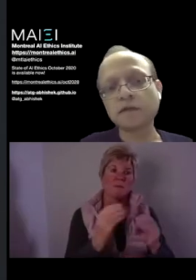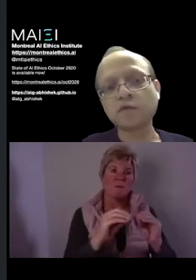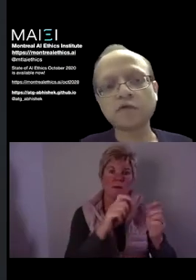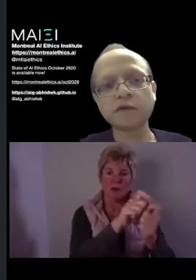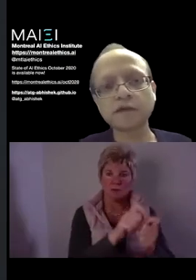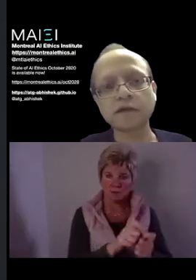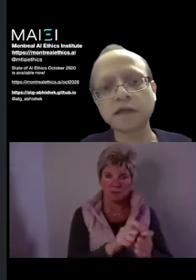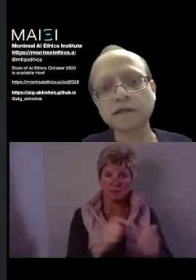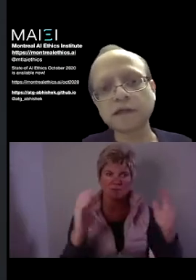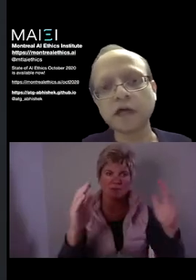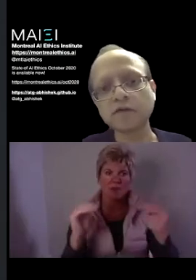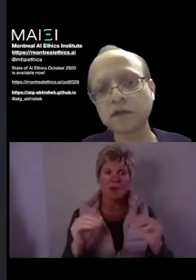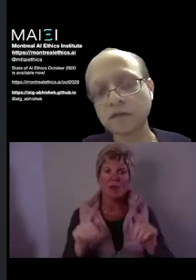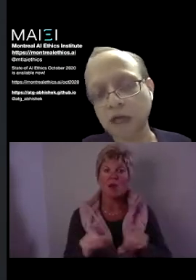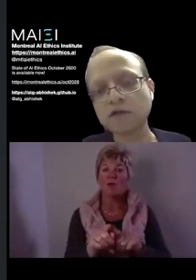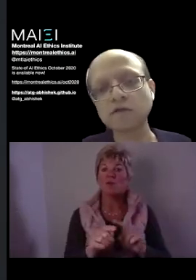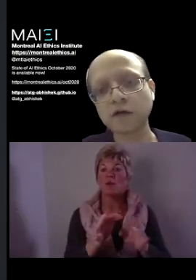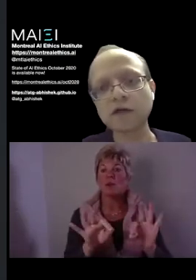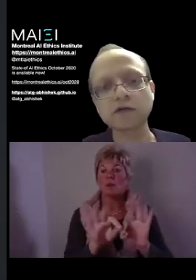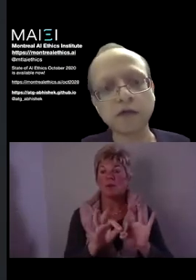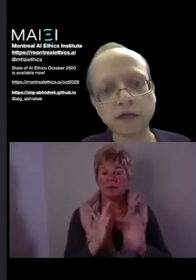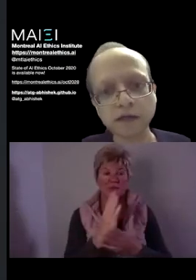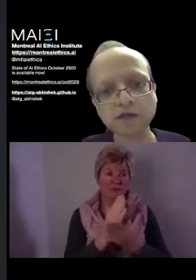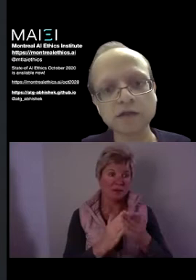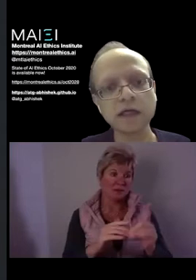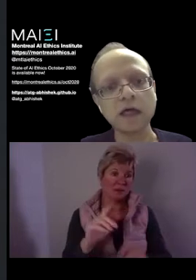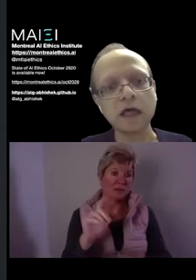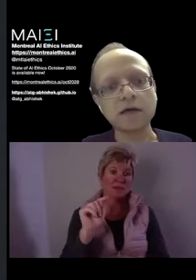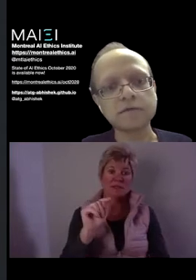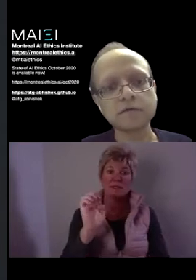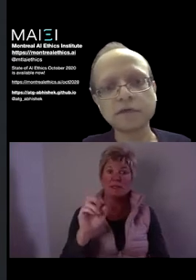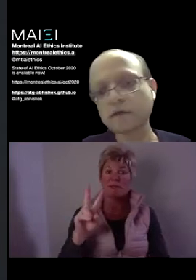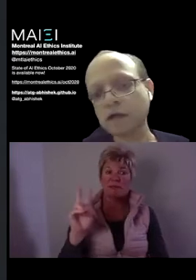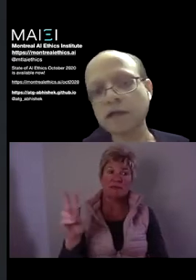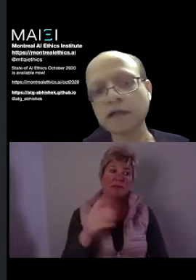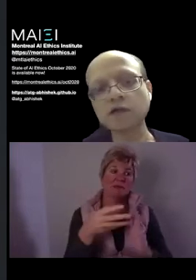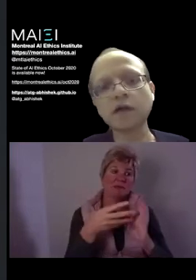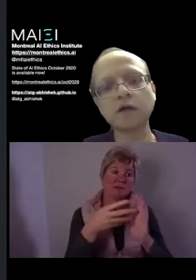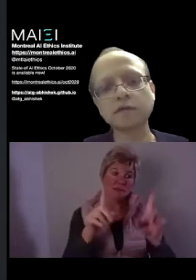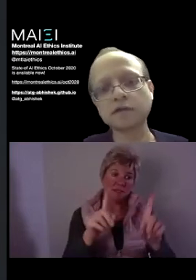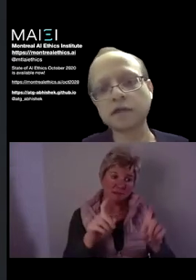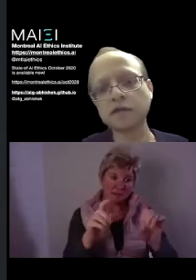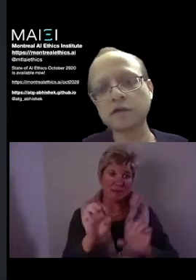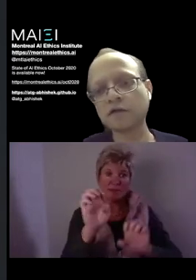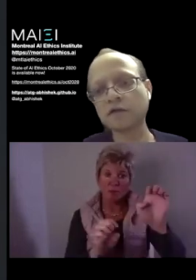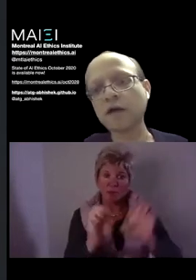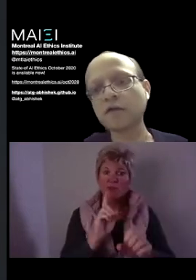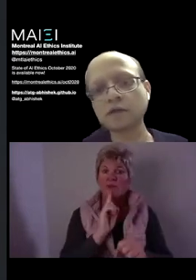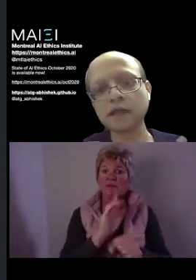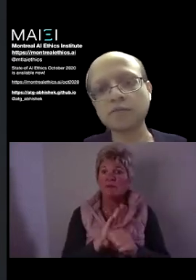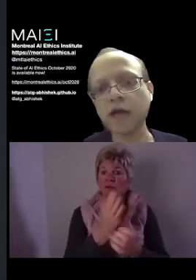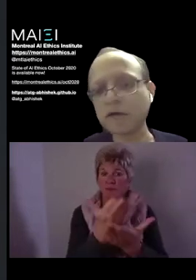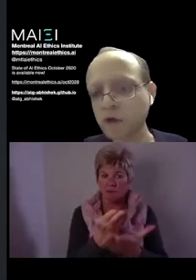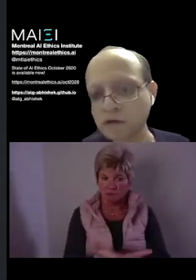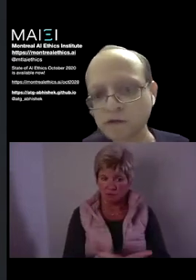Now, this is an important phase, testing, evaluation, verification, and validation. This is essentially our opportunity to sort of crack